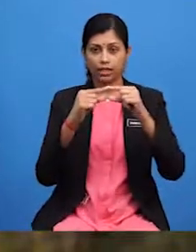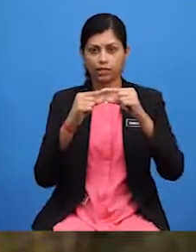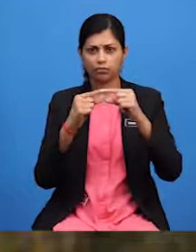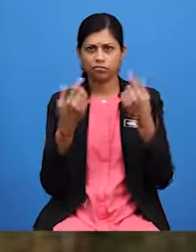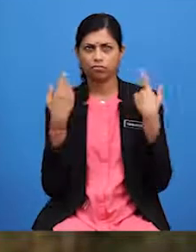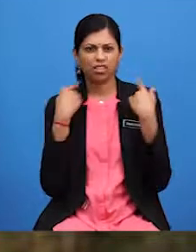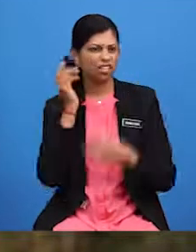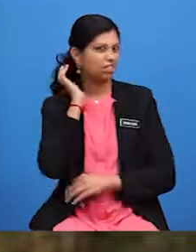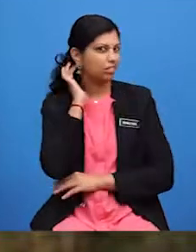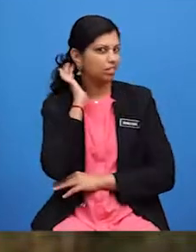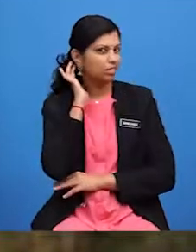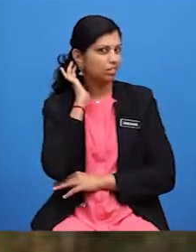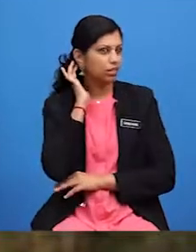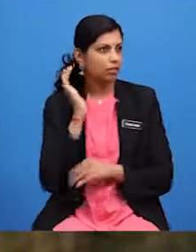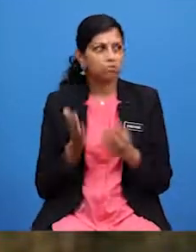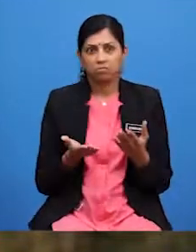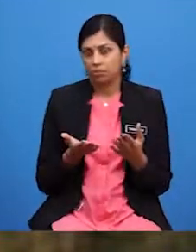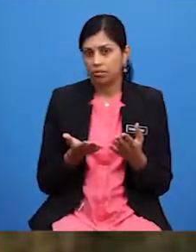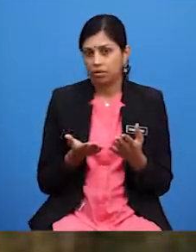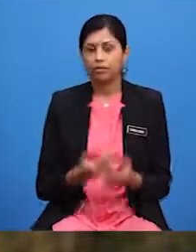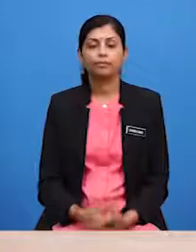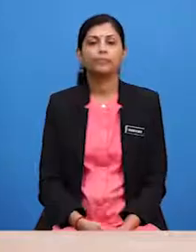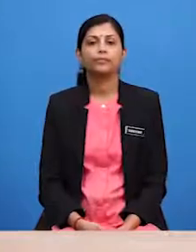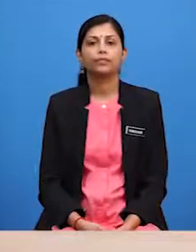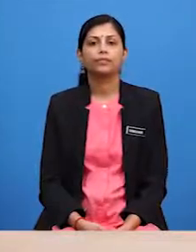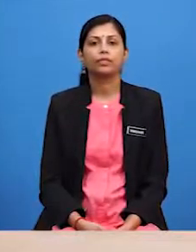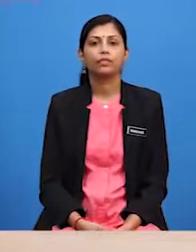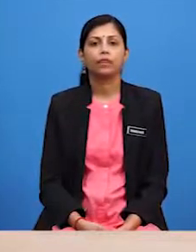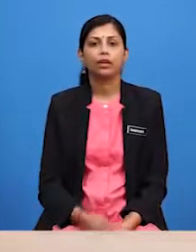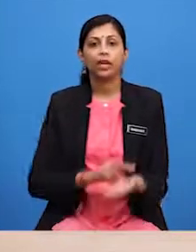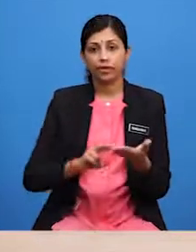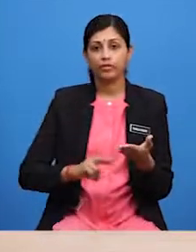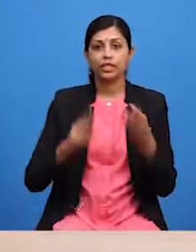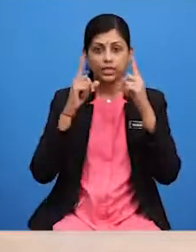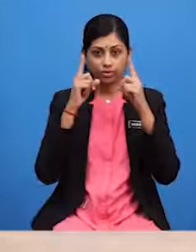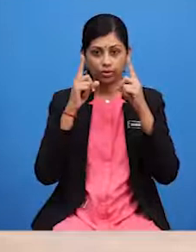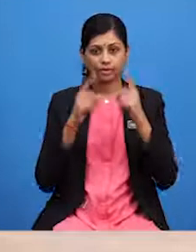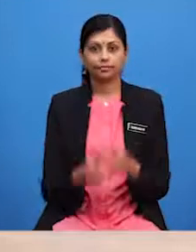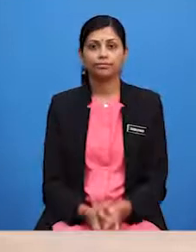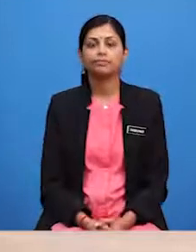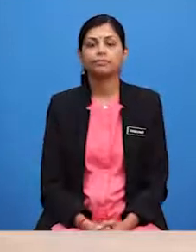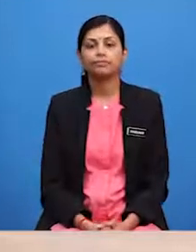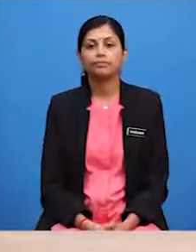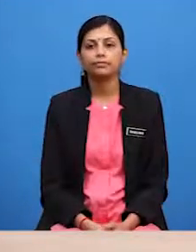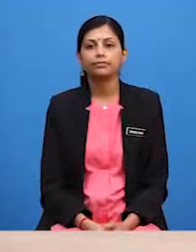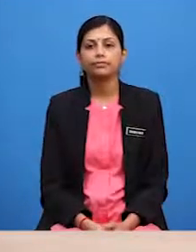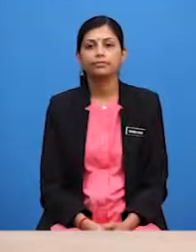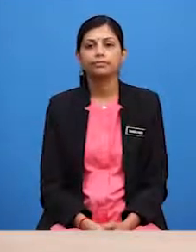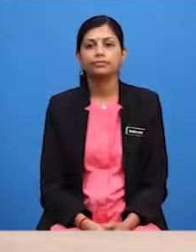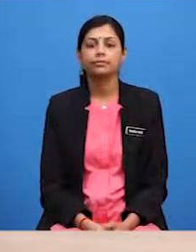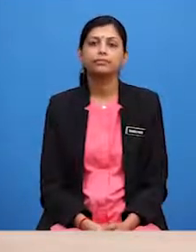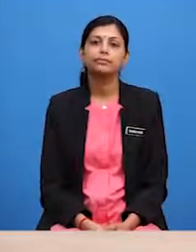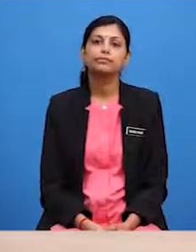Now, let's read the paragraph again. Make sure you wear a hat and